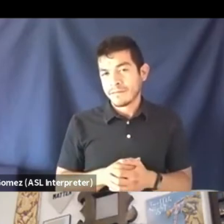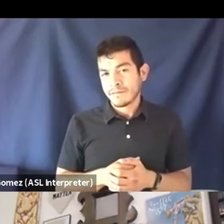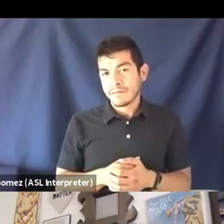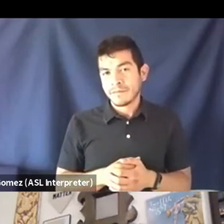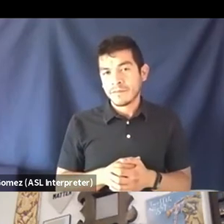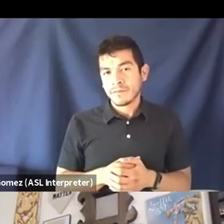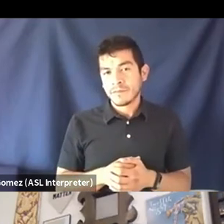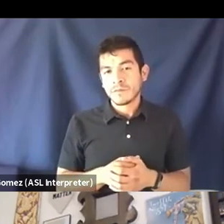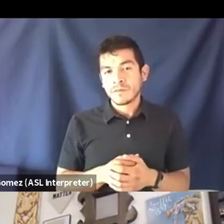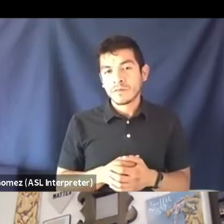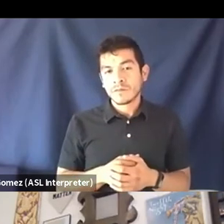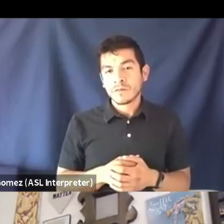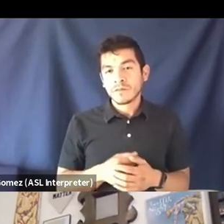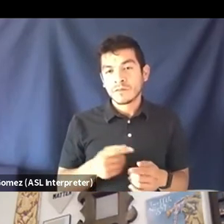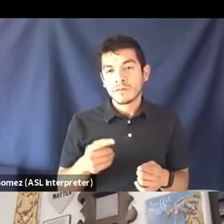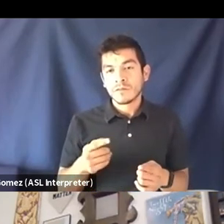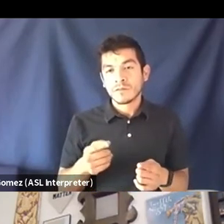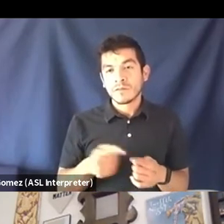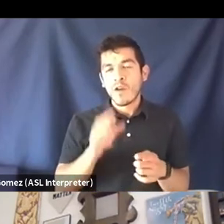Kelli, do you want to jump on that first or not?